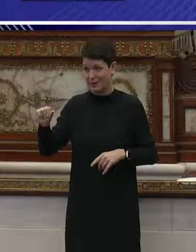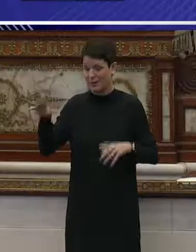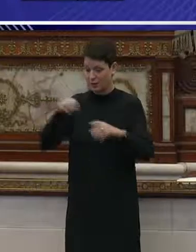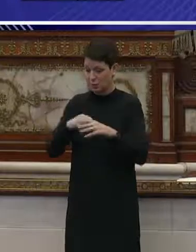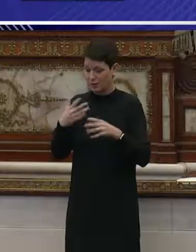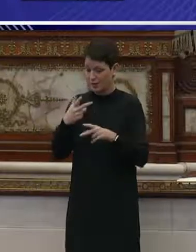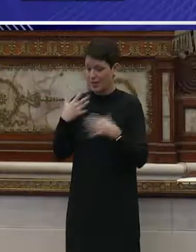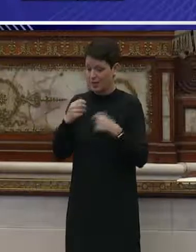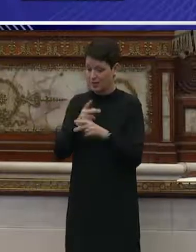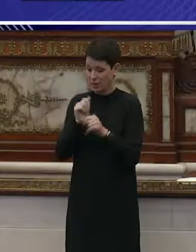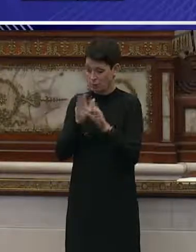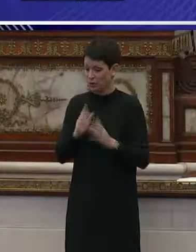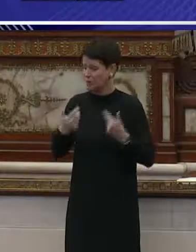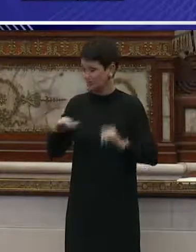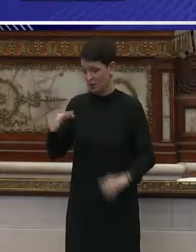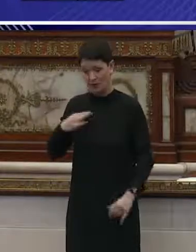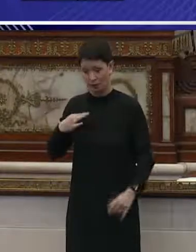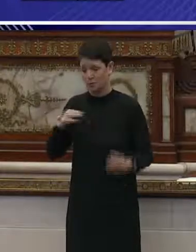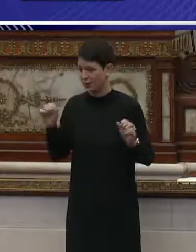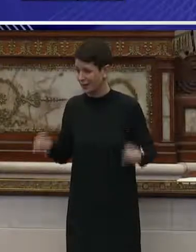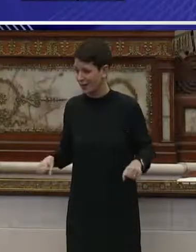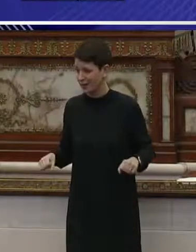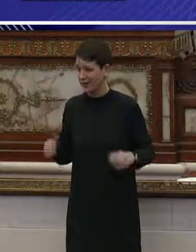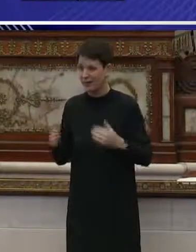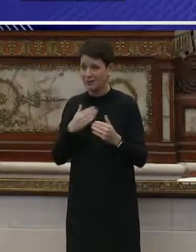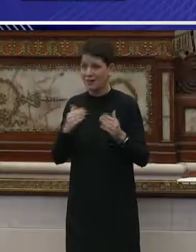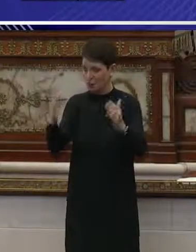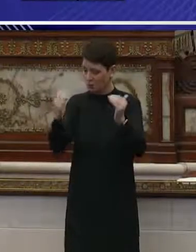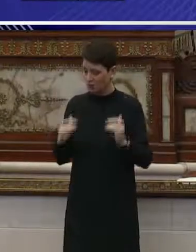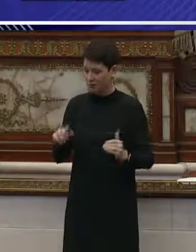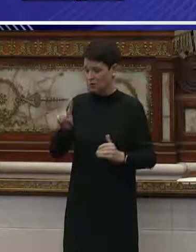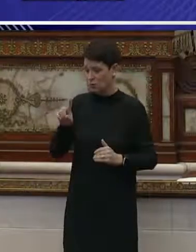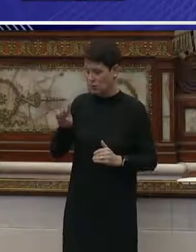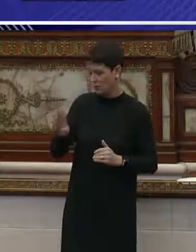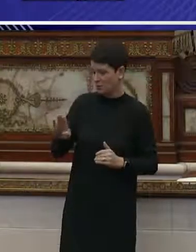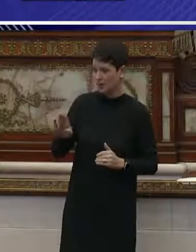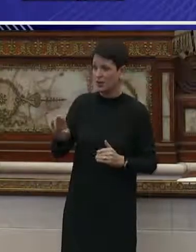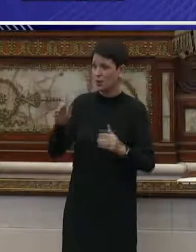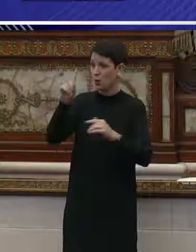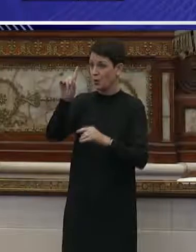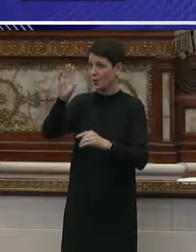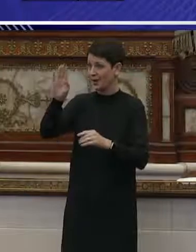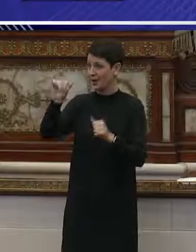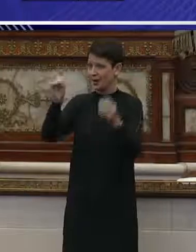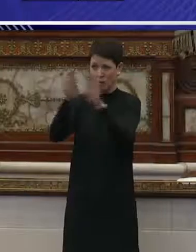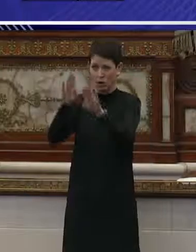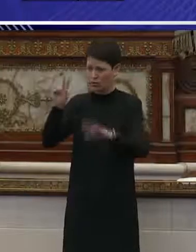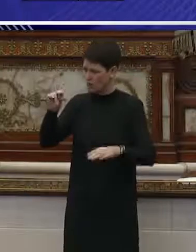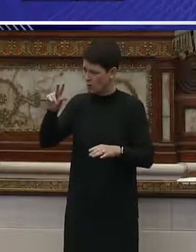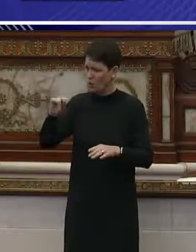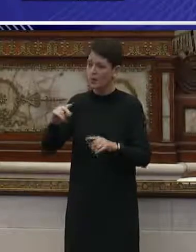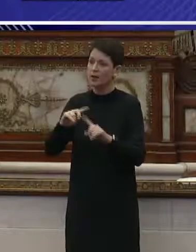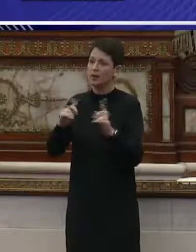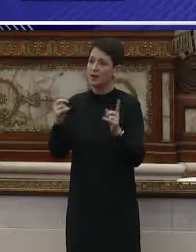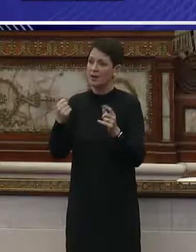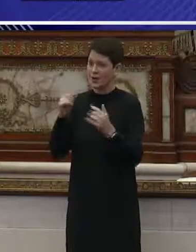healthcare workers, is still eligible. Even though we've moved on to phase 1B, we're not closing out phase 1A. So any of those